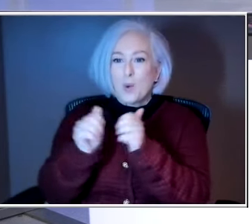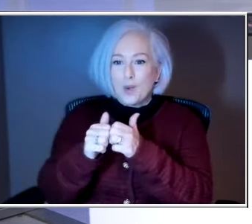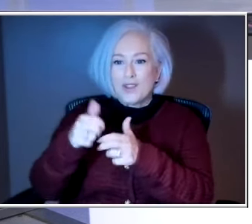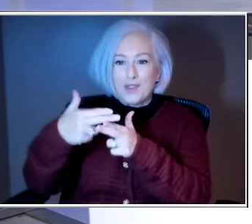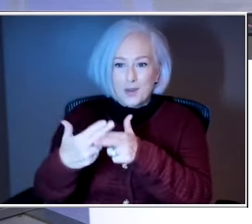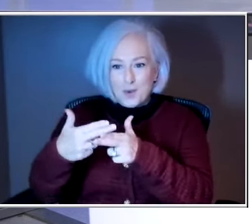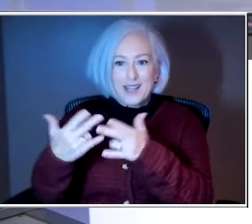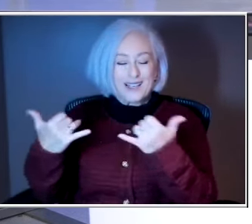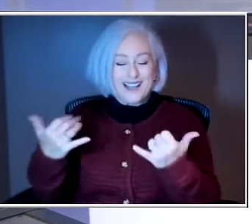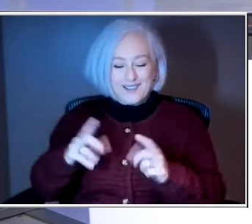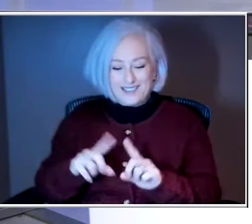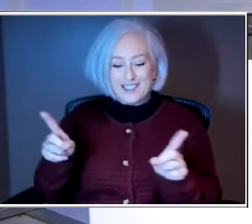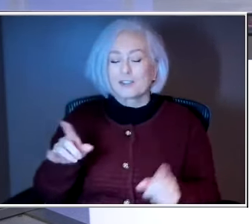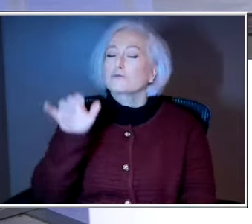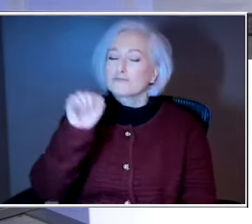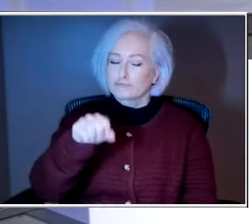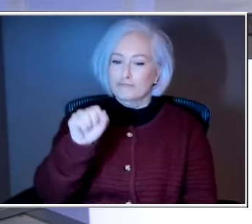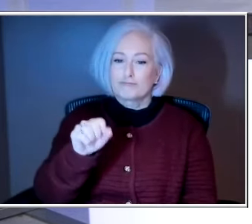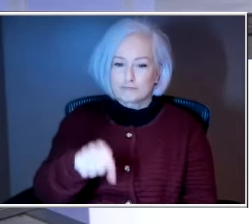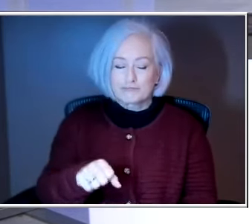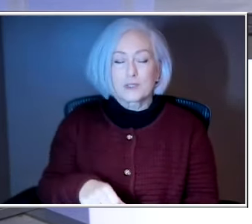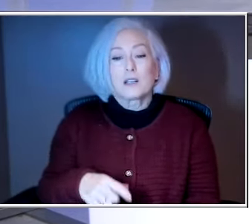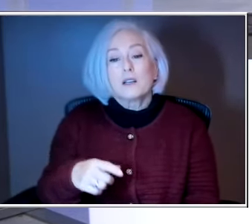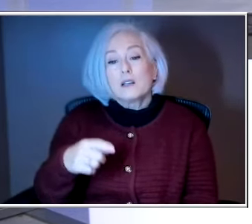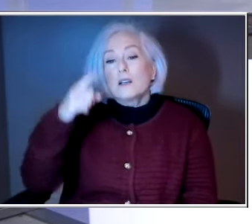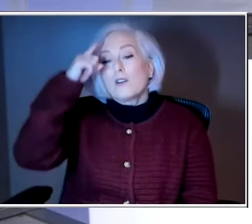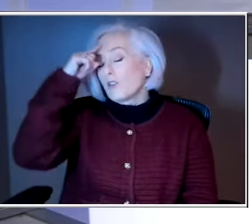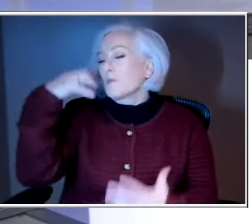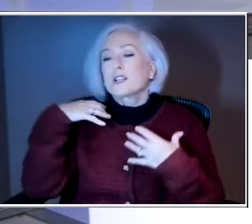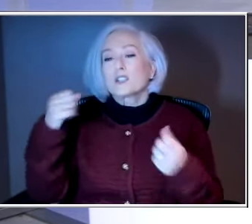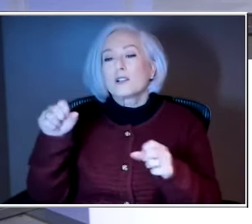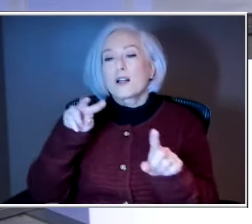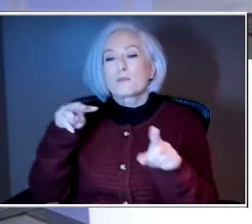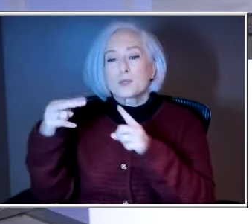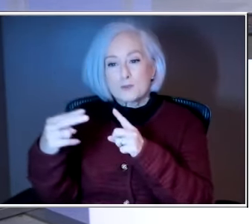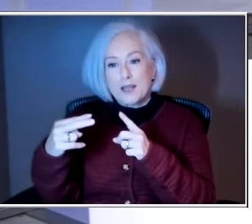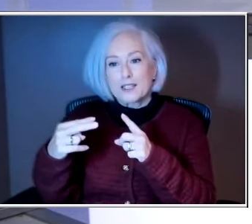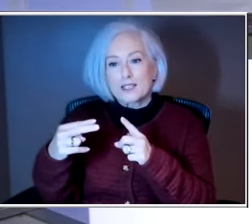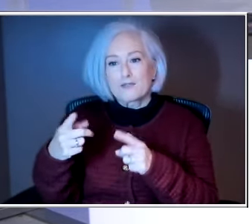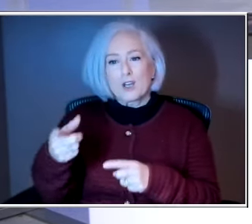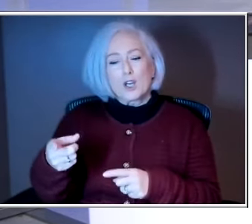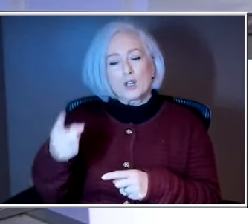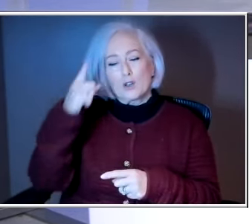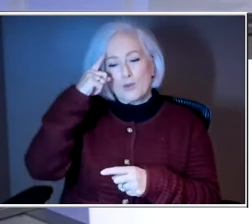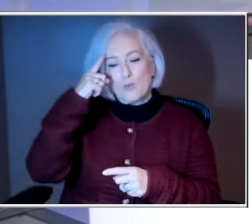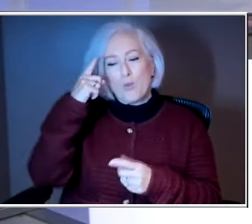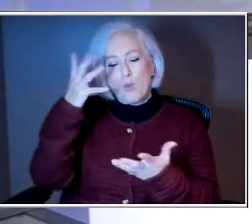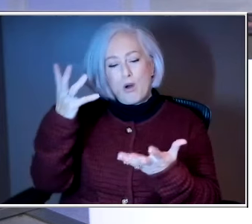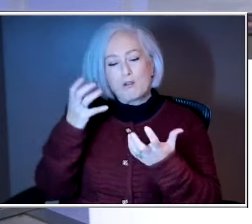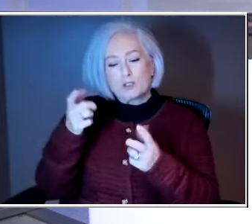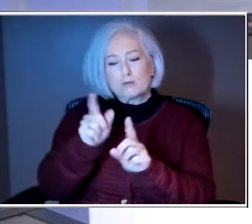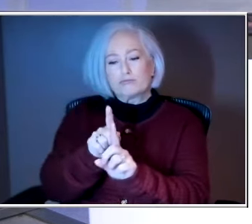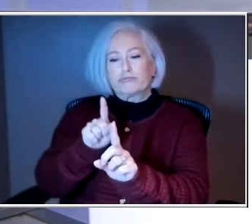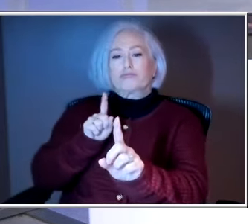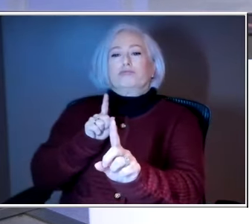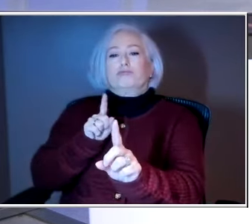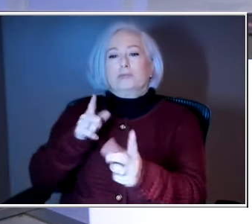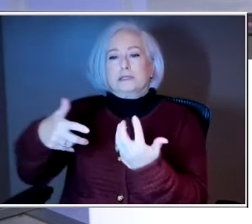now. Very much different. So mentally, you mentioned that you were putting yourself in the background. We mm-hmm. hear that a lot with people who are maybe aren't feeling